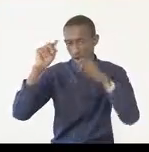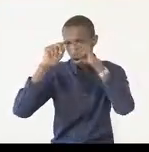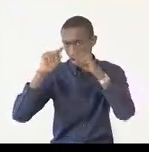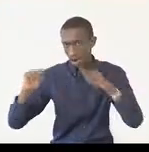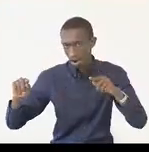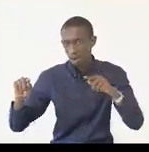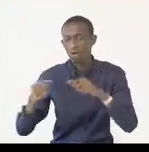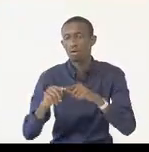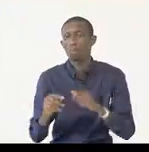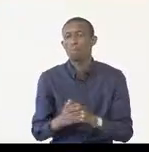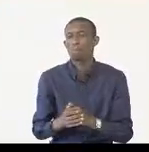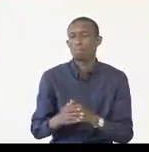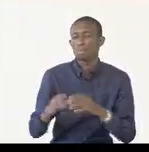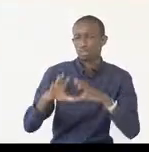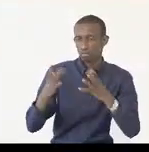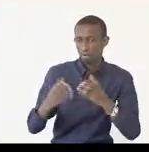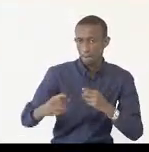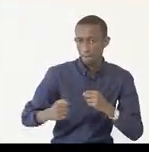line